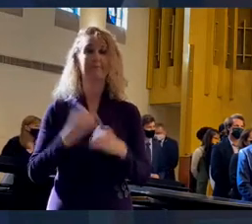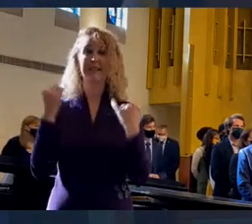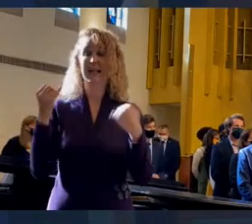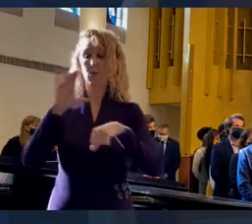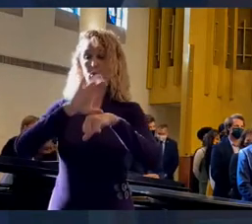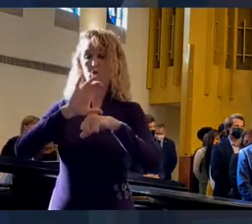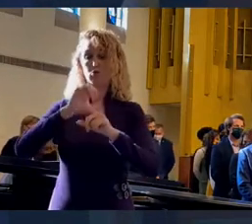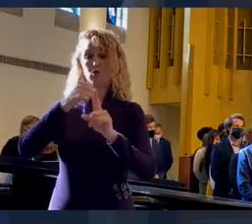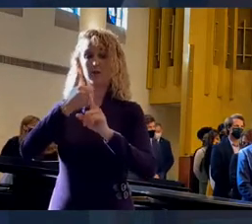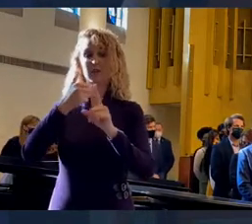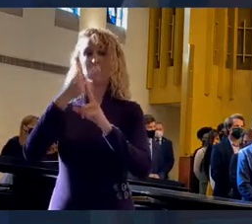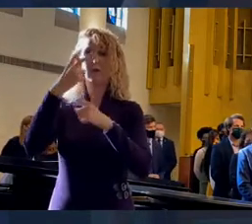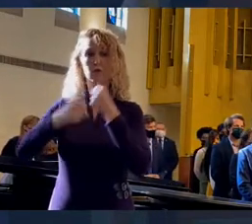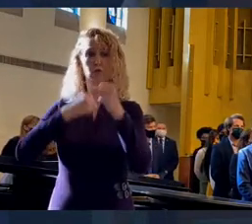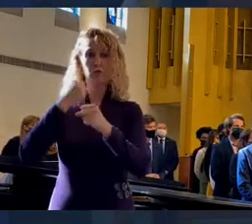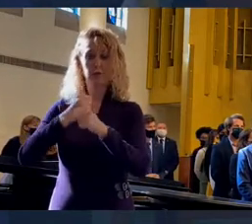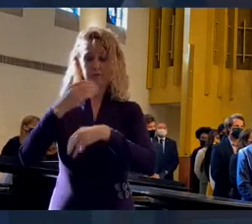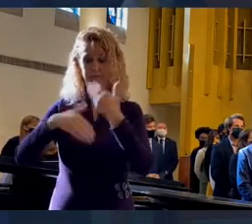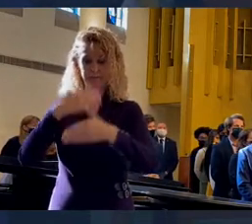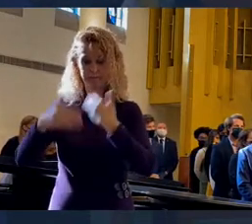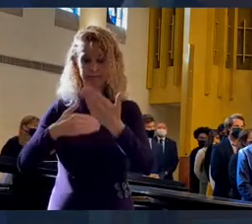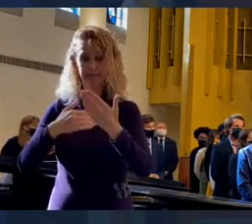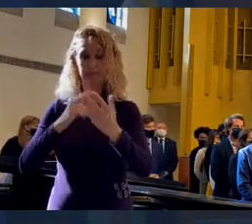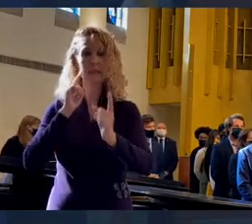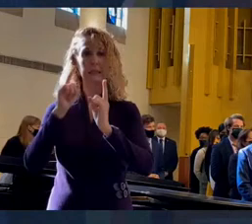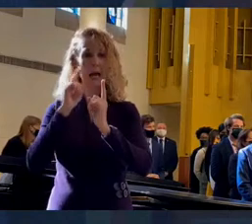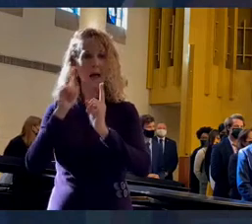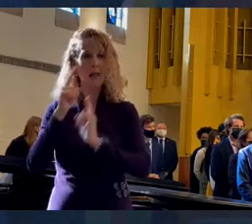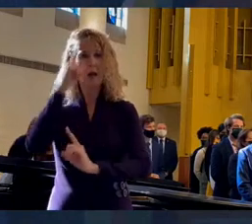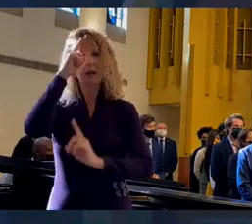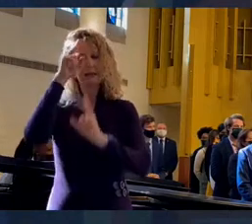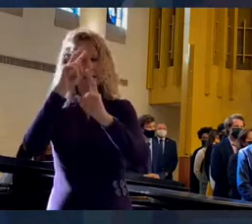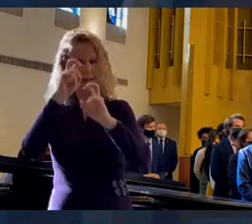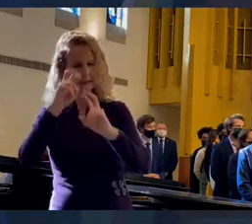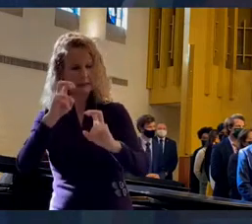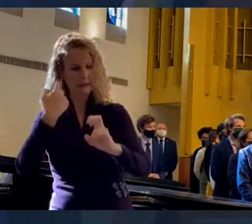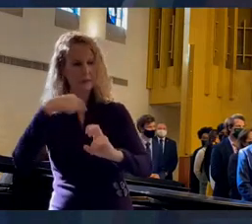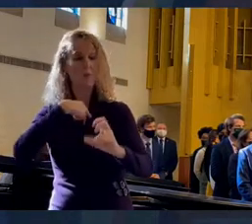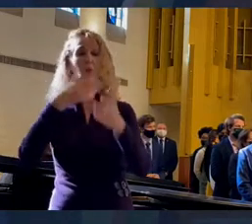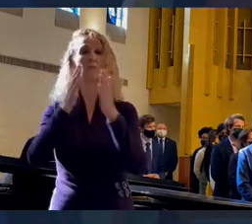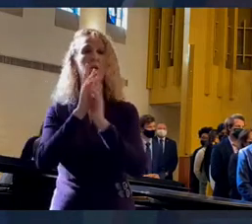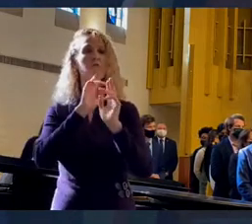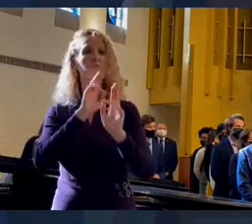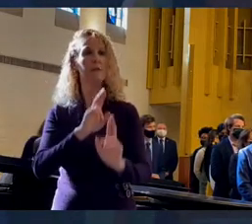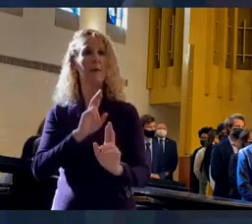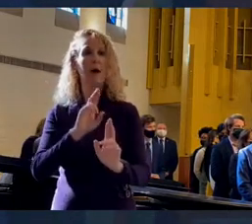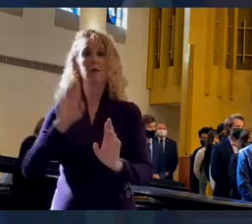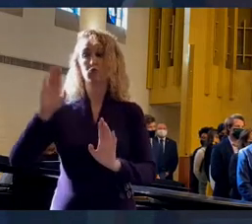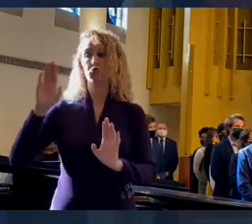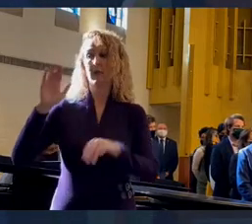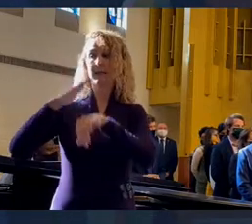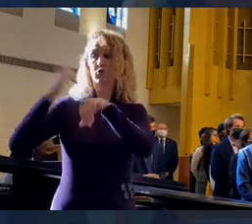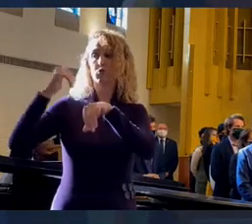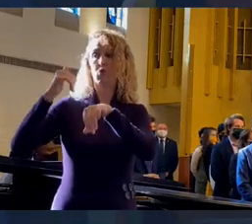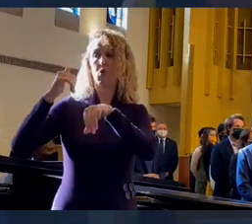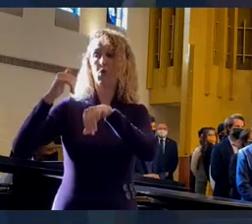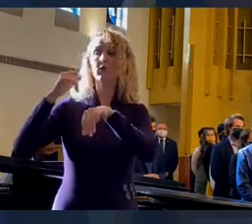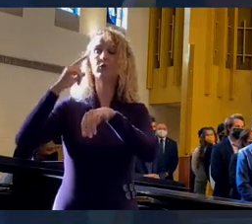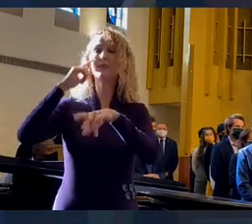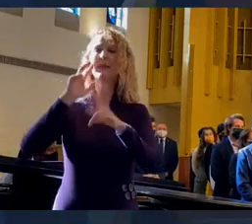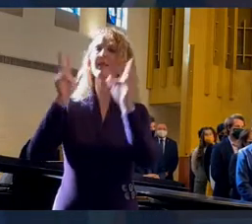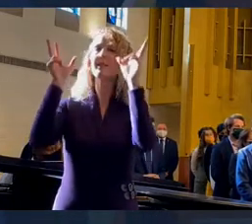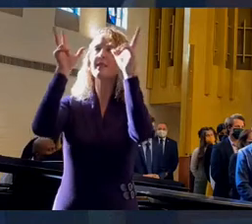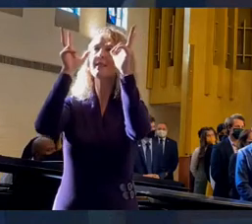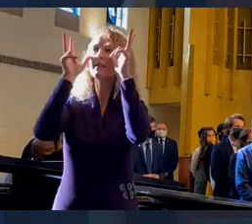As the Church begins a two-year process of dialogue and discernment, may we all respond to the Pope's call to build a listening